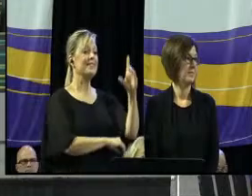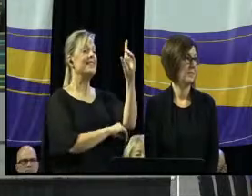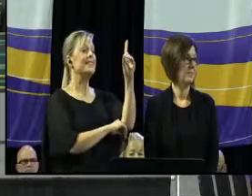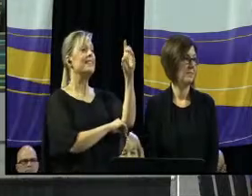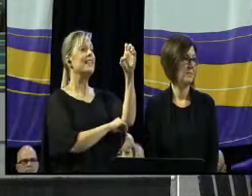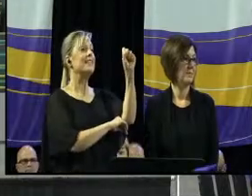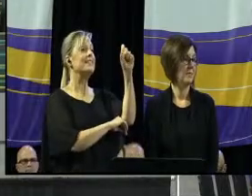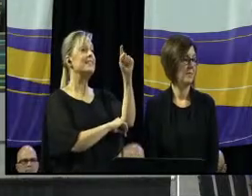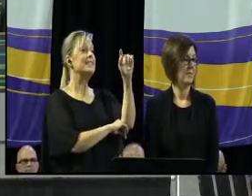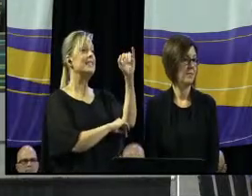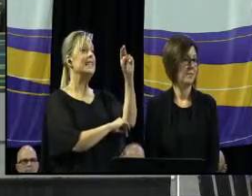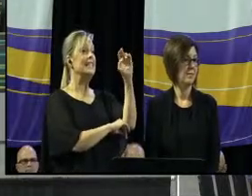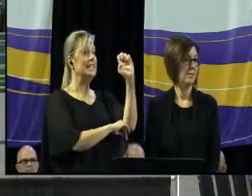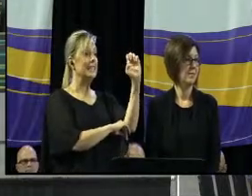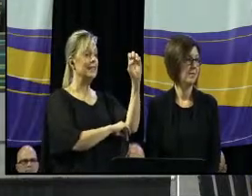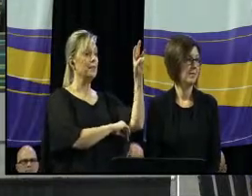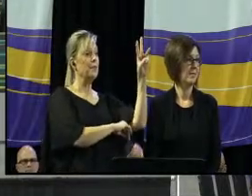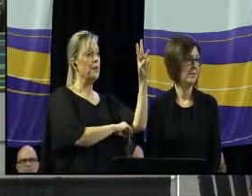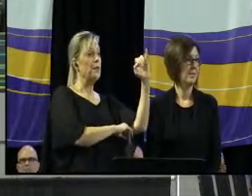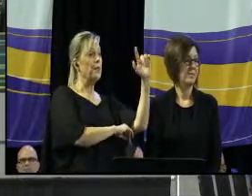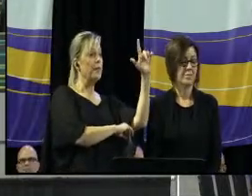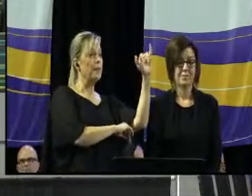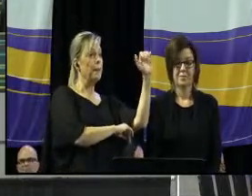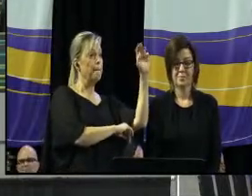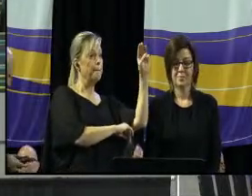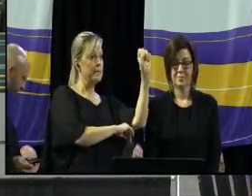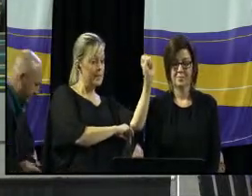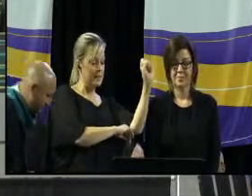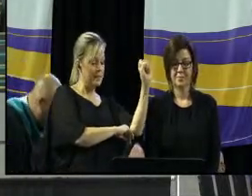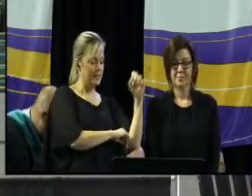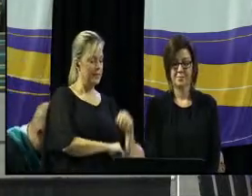Destiny Michelle Williams.